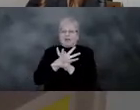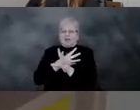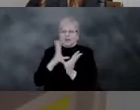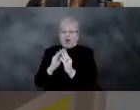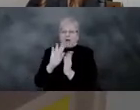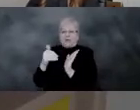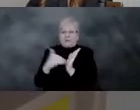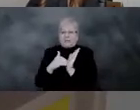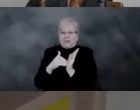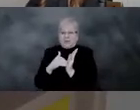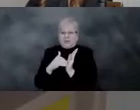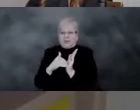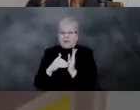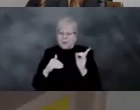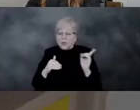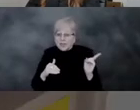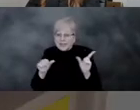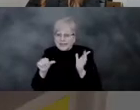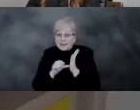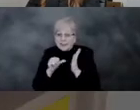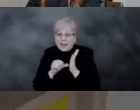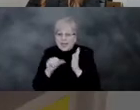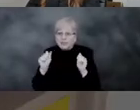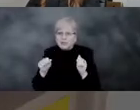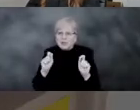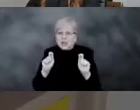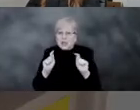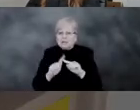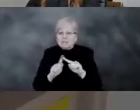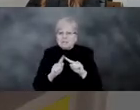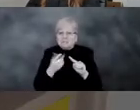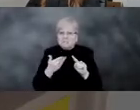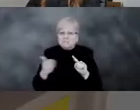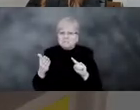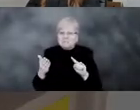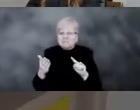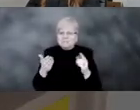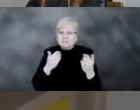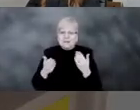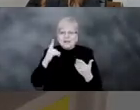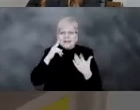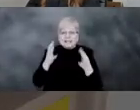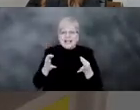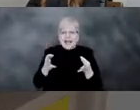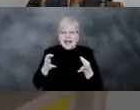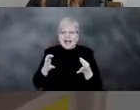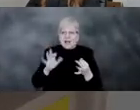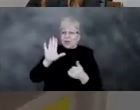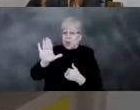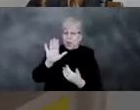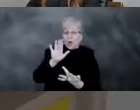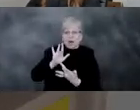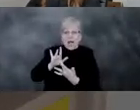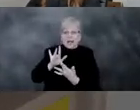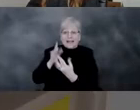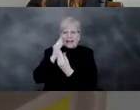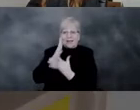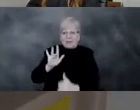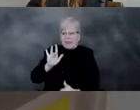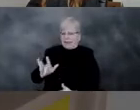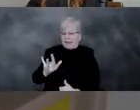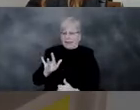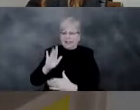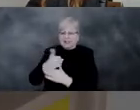things with this page. From here, you can decide if you would like to share your contact information with a particular